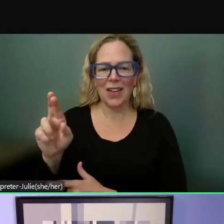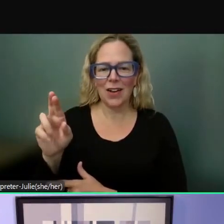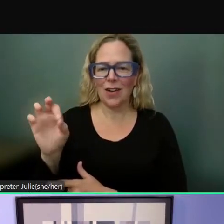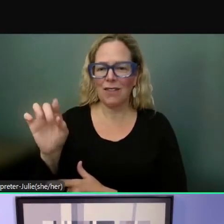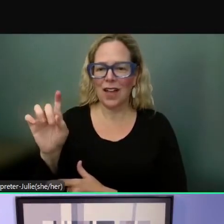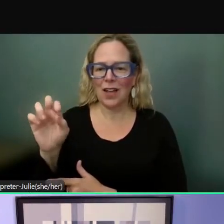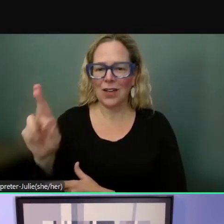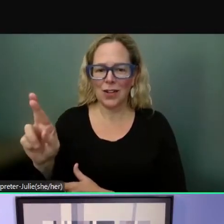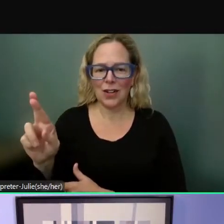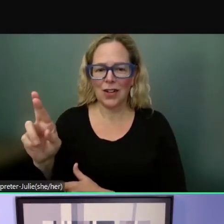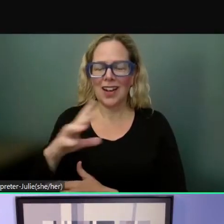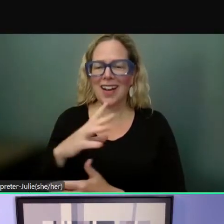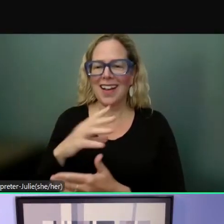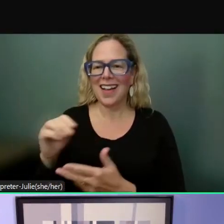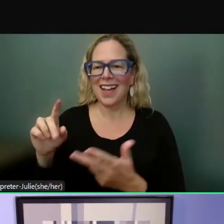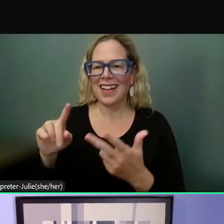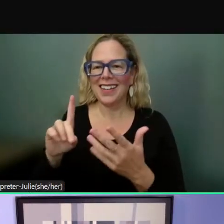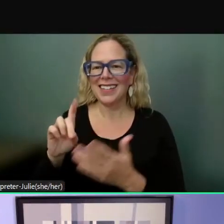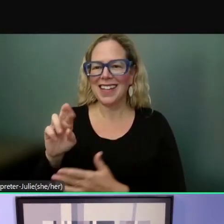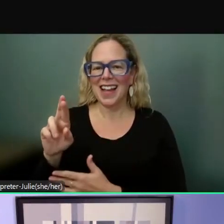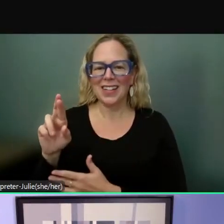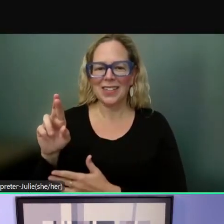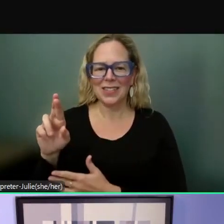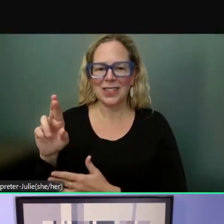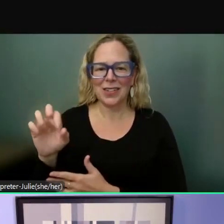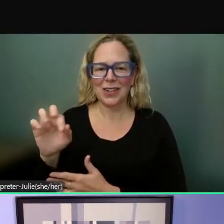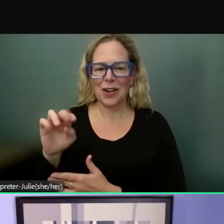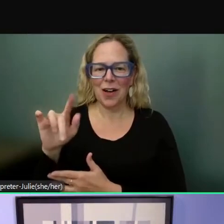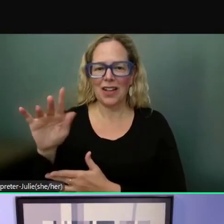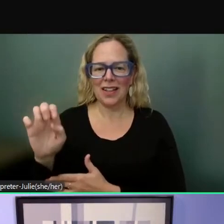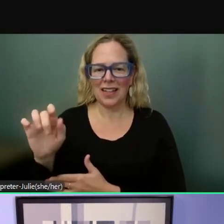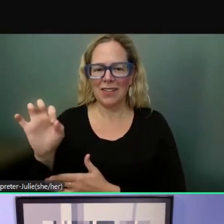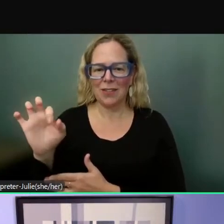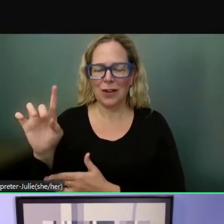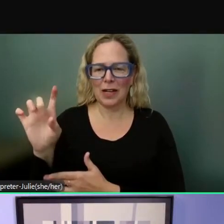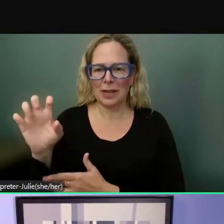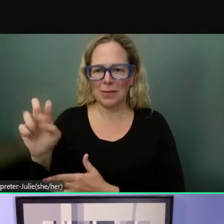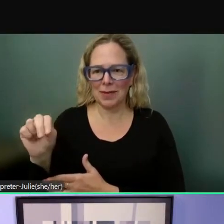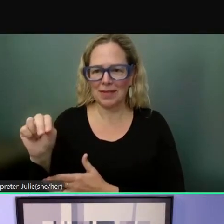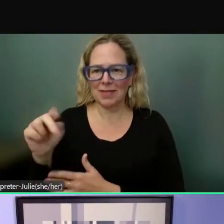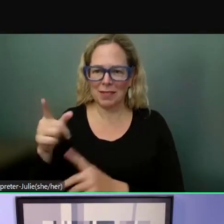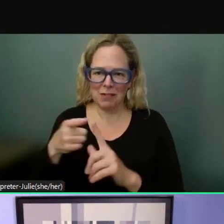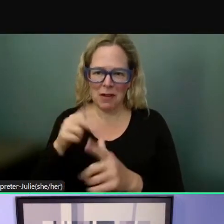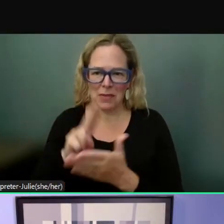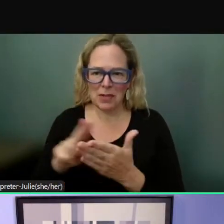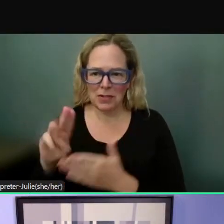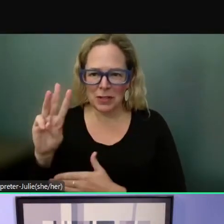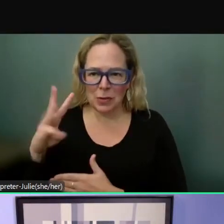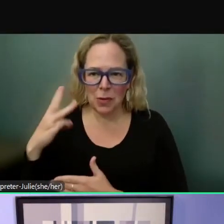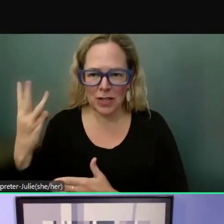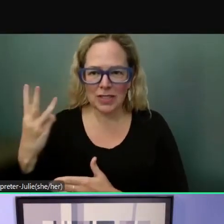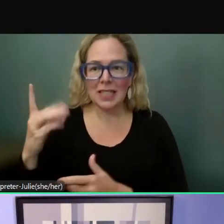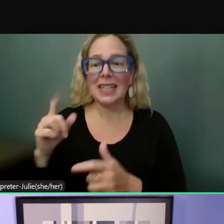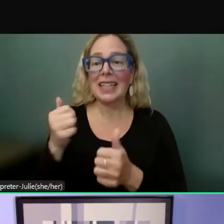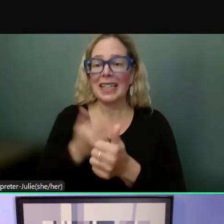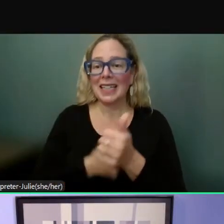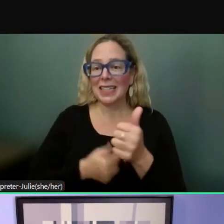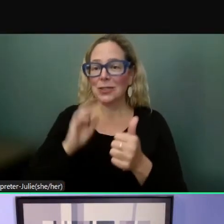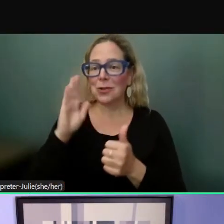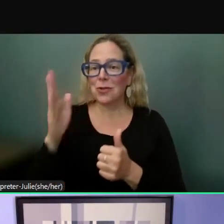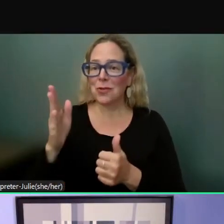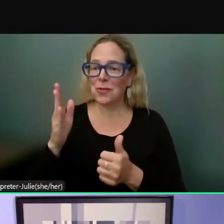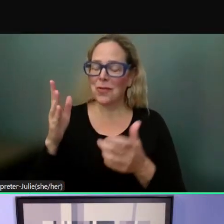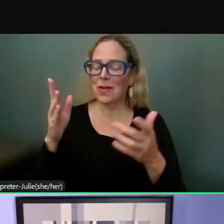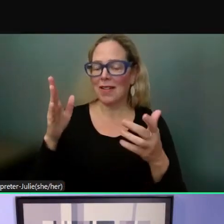Dr. Carly Friedman, also at the University of Washington. Each presenter will introduce themselves more fully at the start of